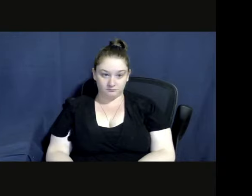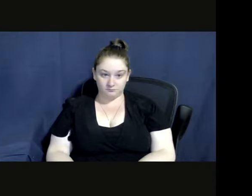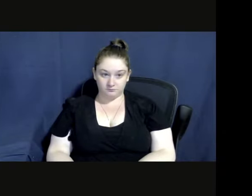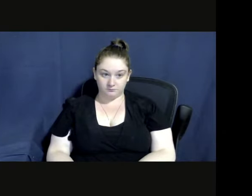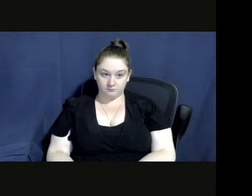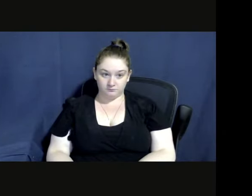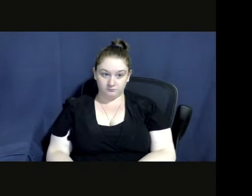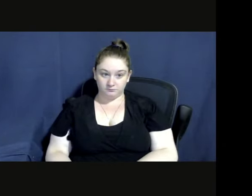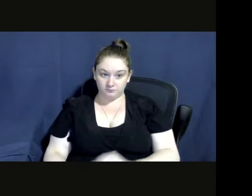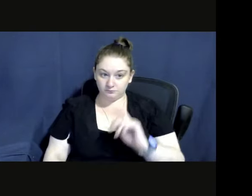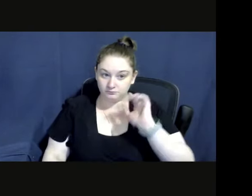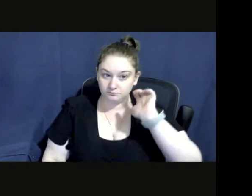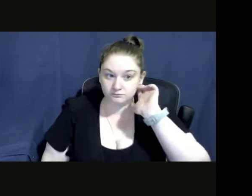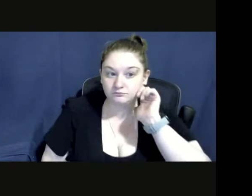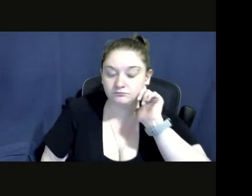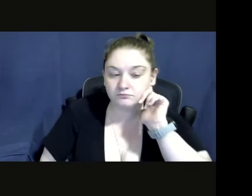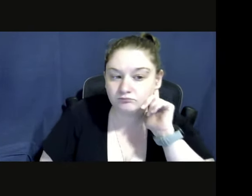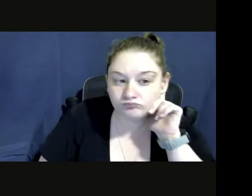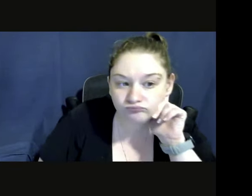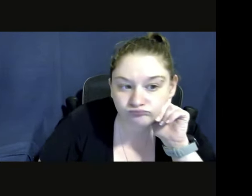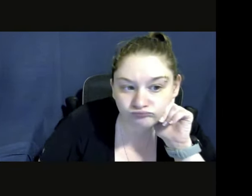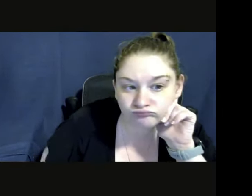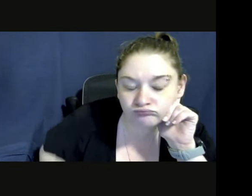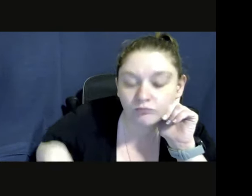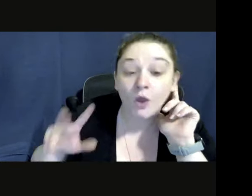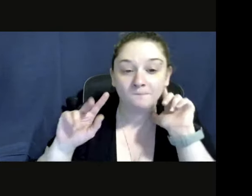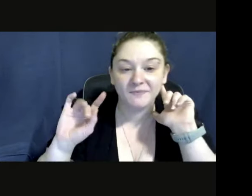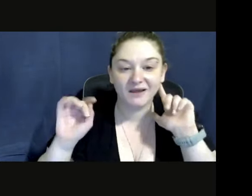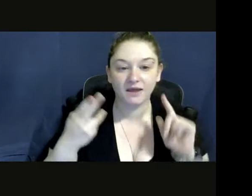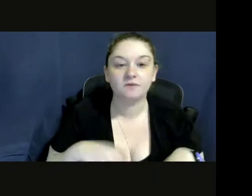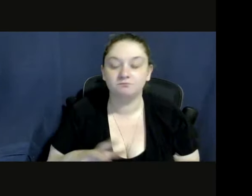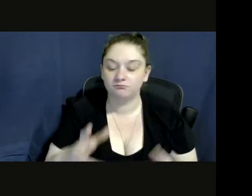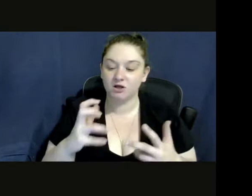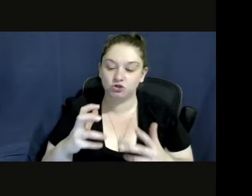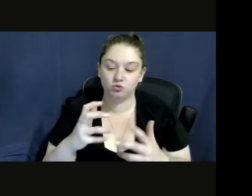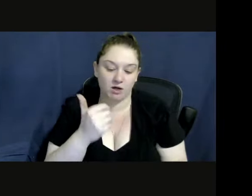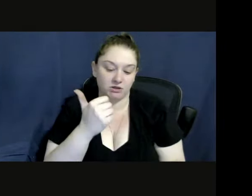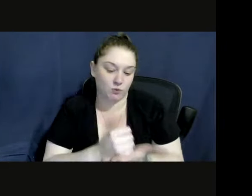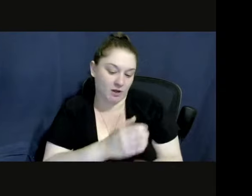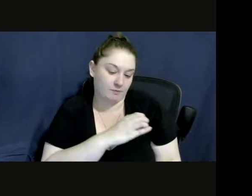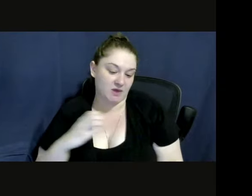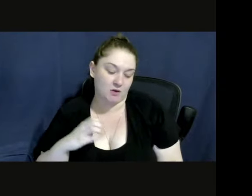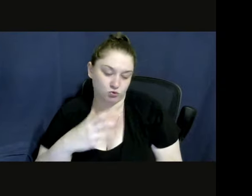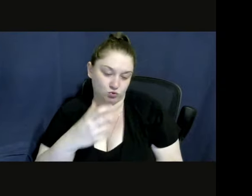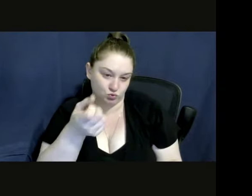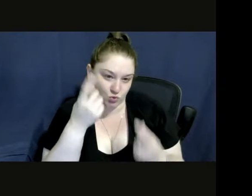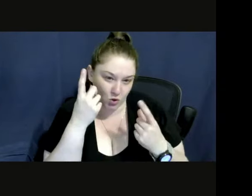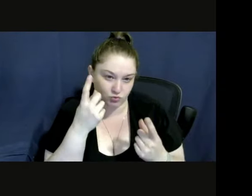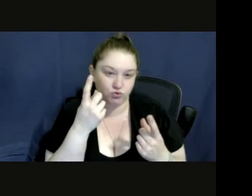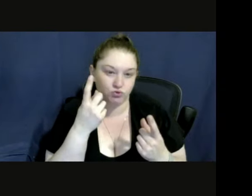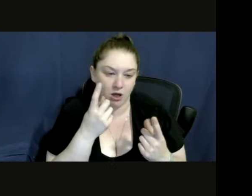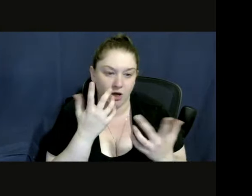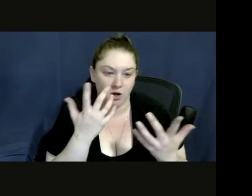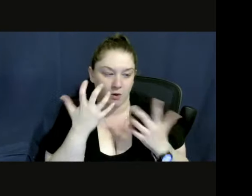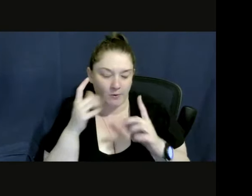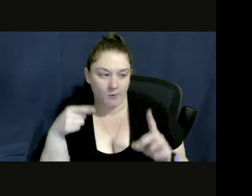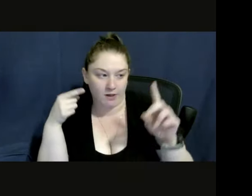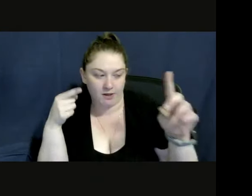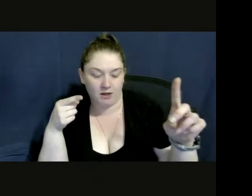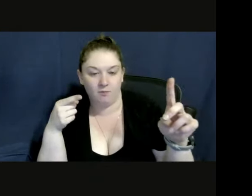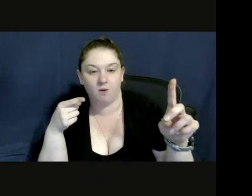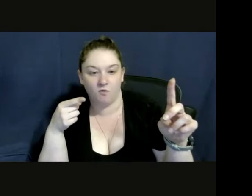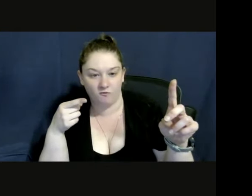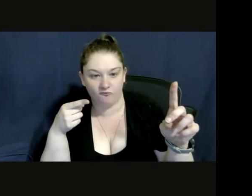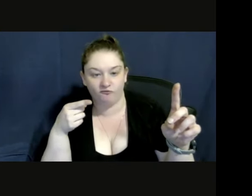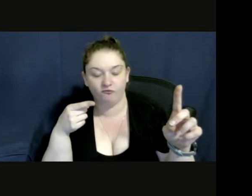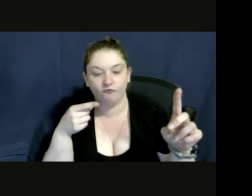Yes, I did. I just want to help council understand what we saw I'm aiming for, and that's coming